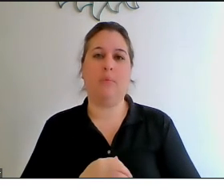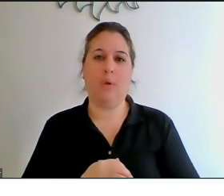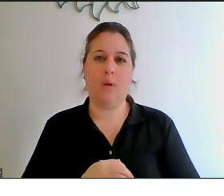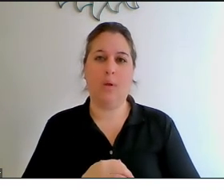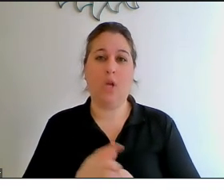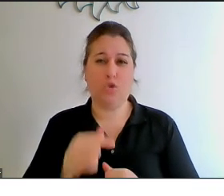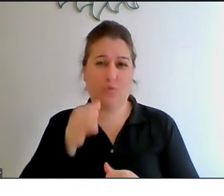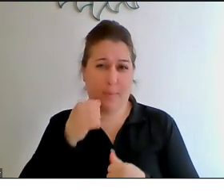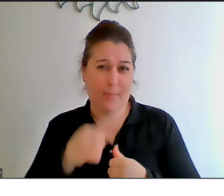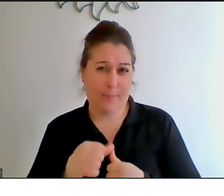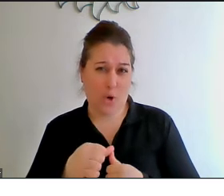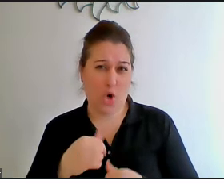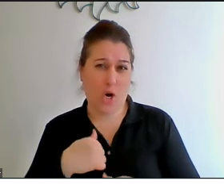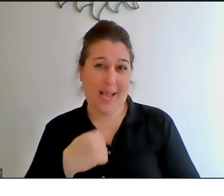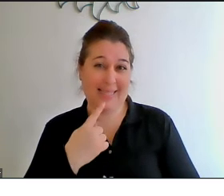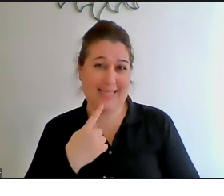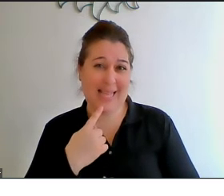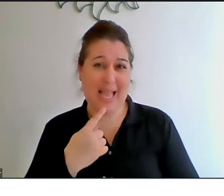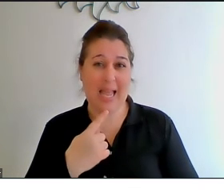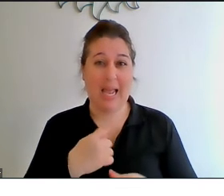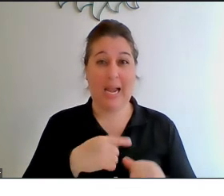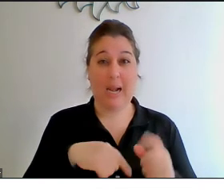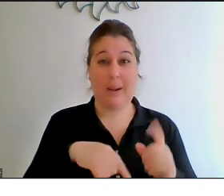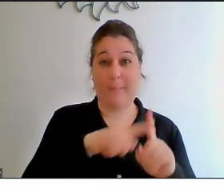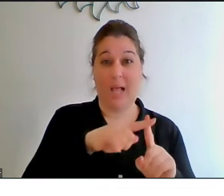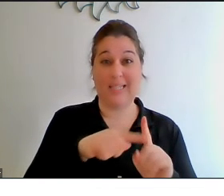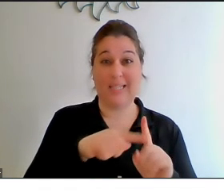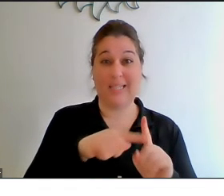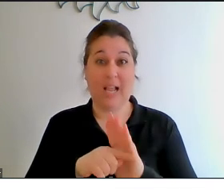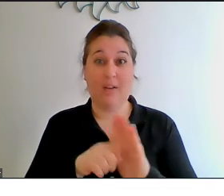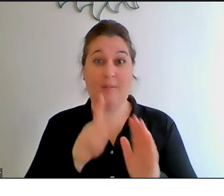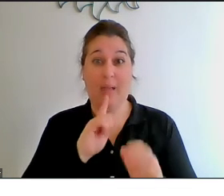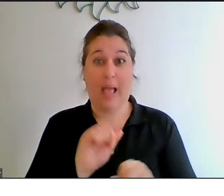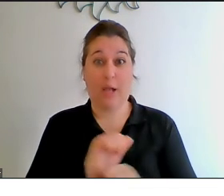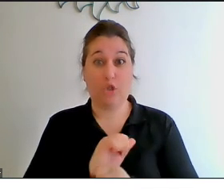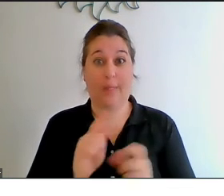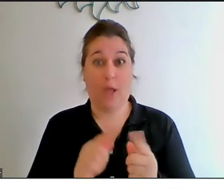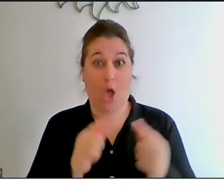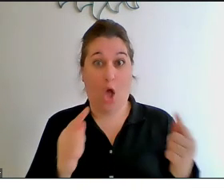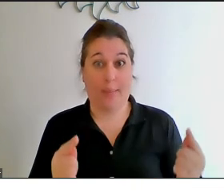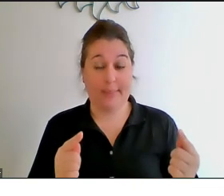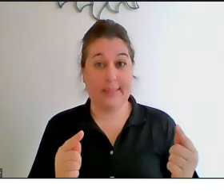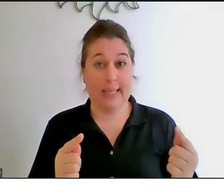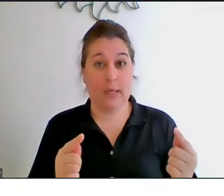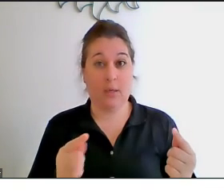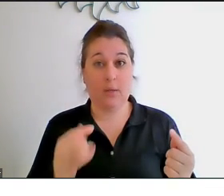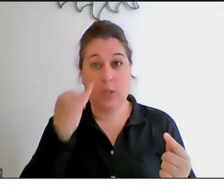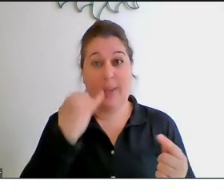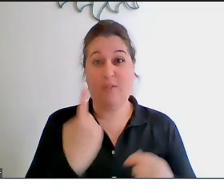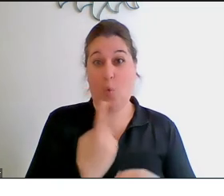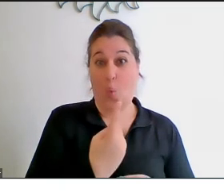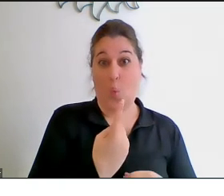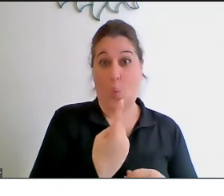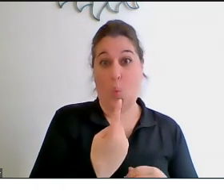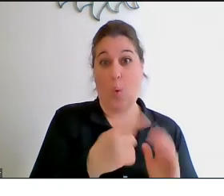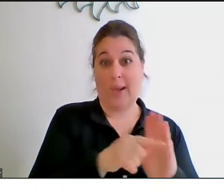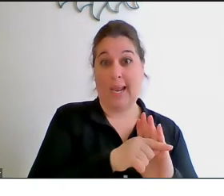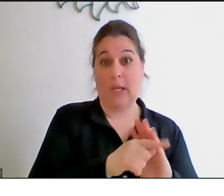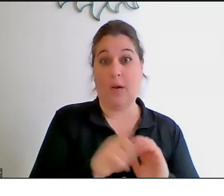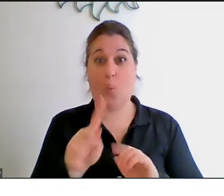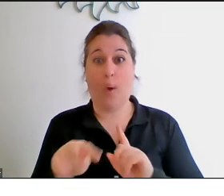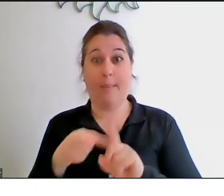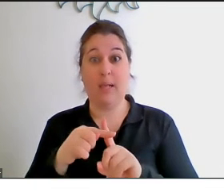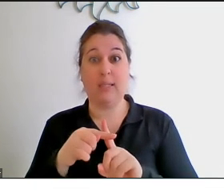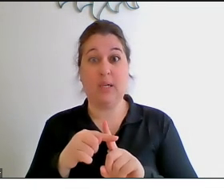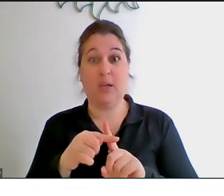Well, remember what I said about positives and negatives, like they're opposites? So if I have a negative and I